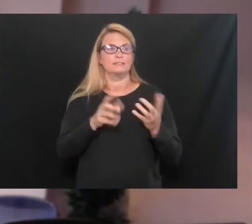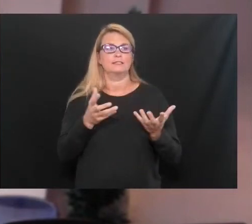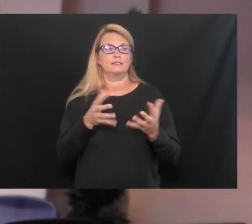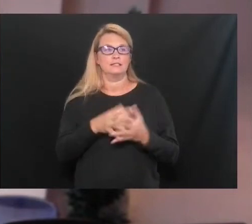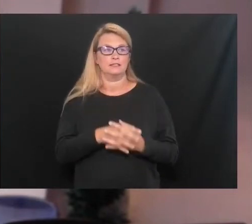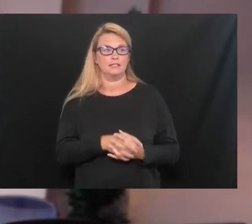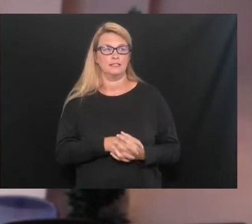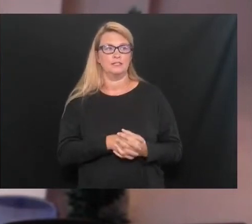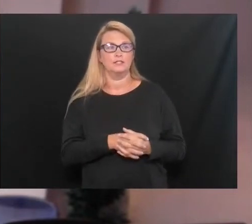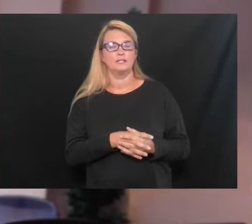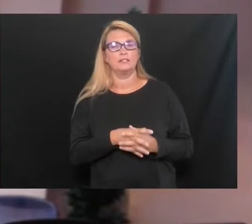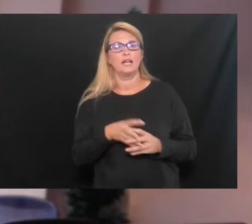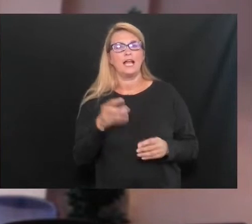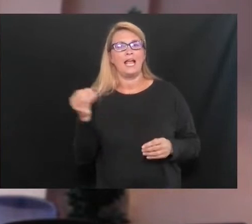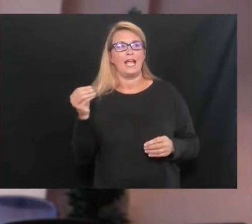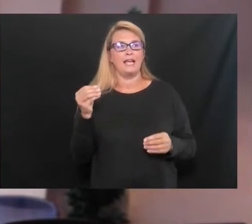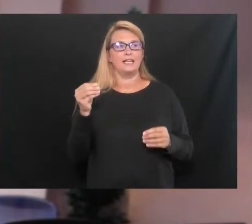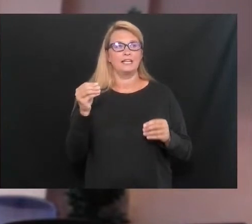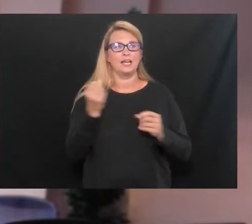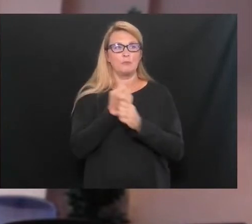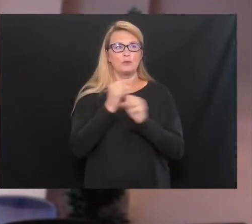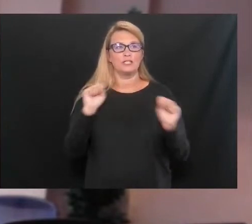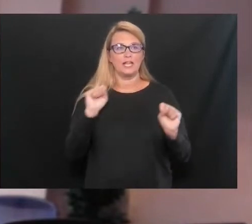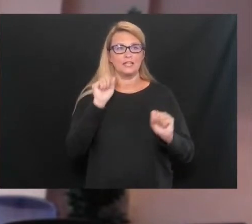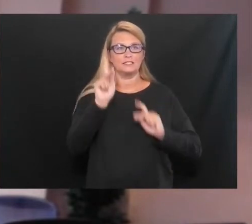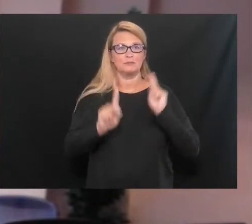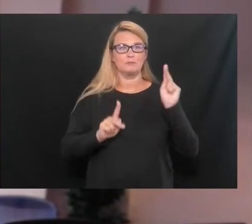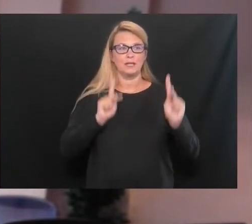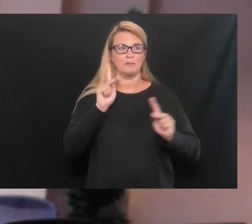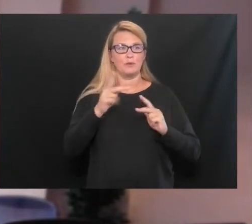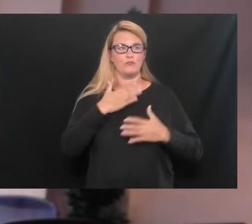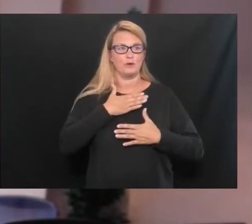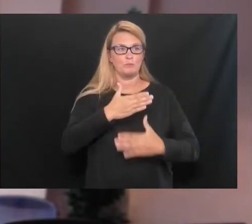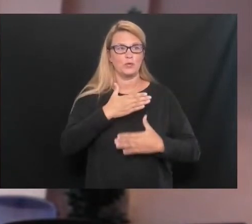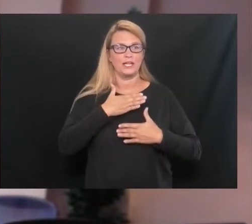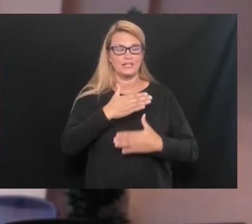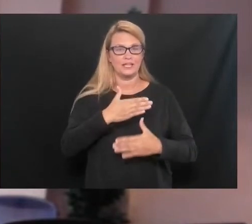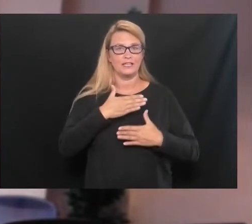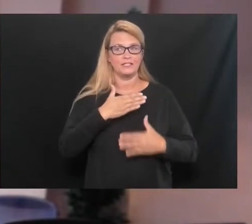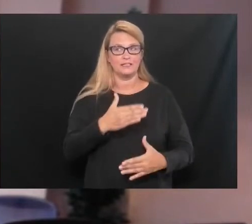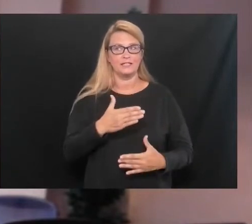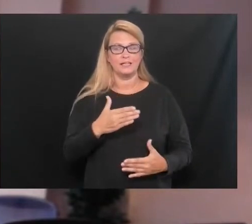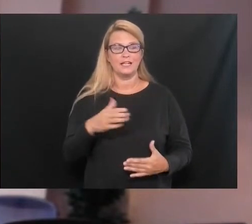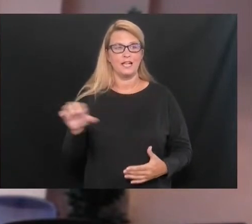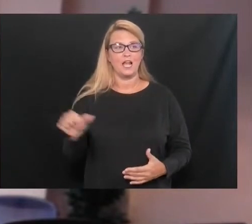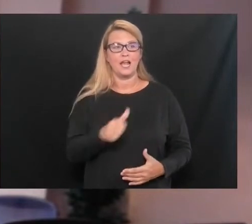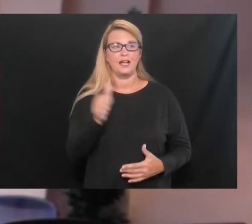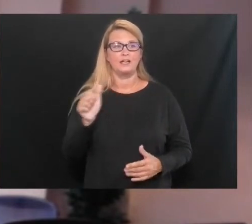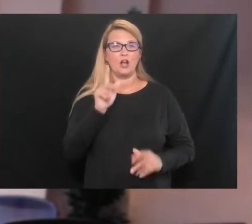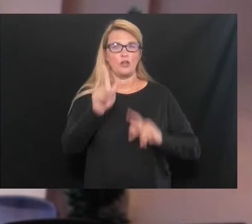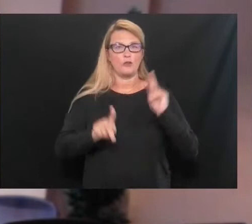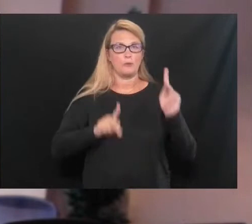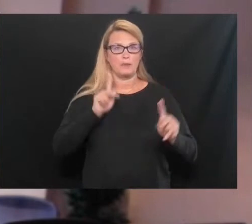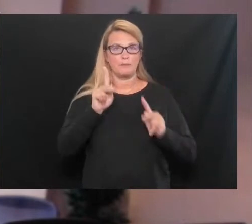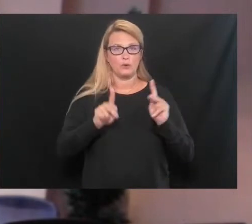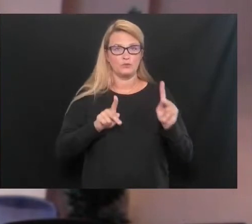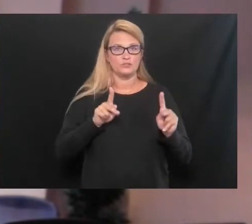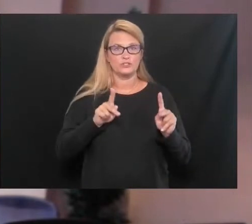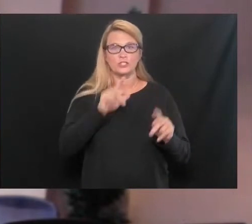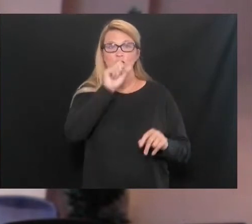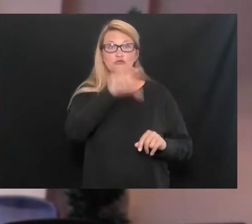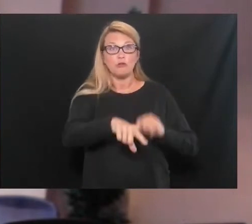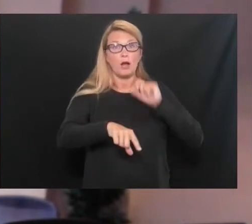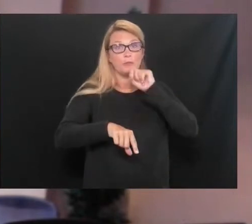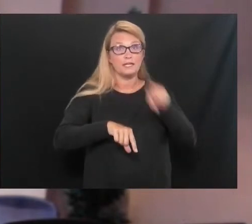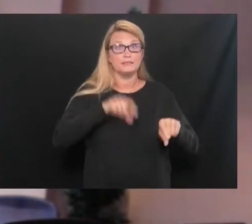environment, and may also protect people from breathing in, other people's, droplets